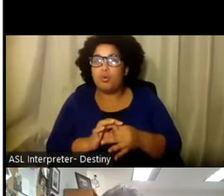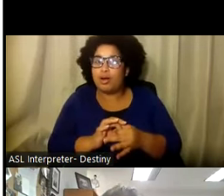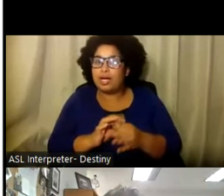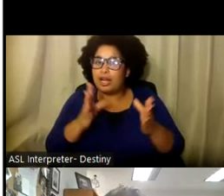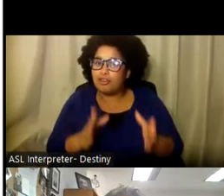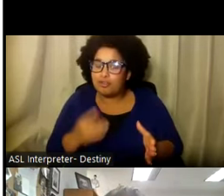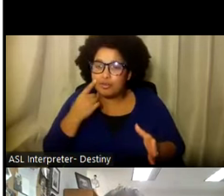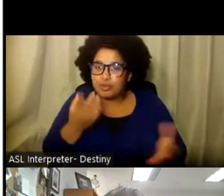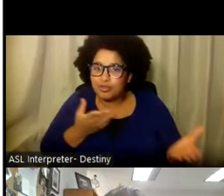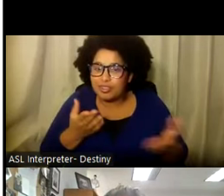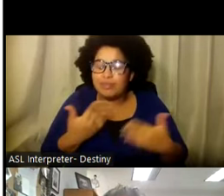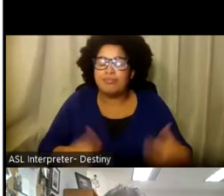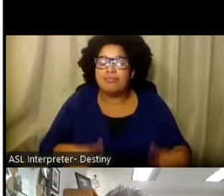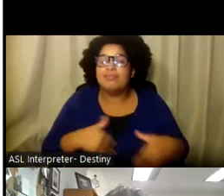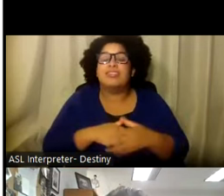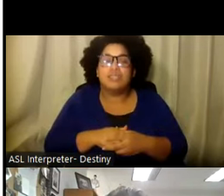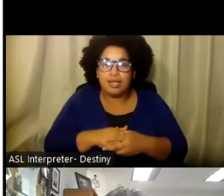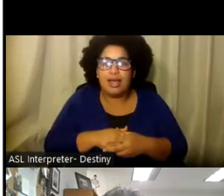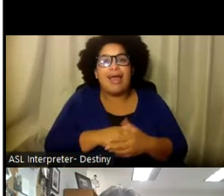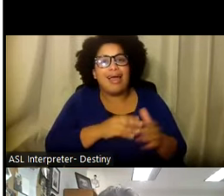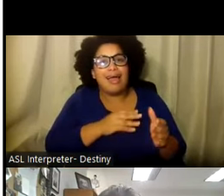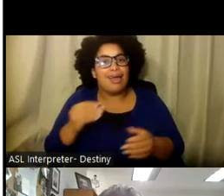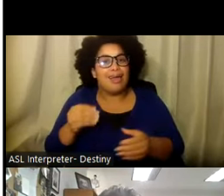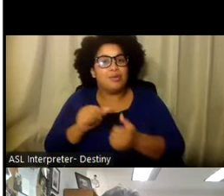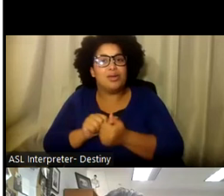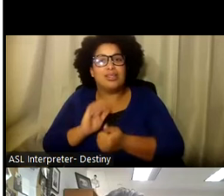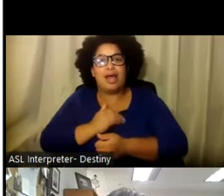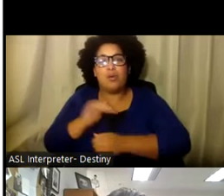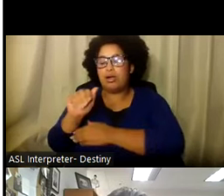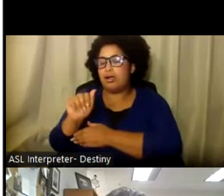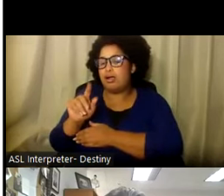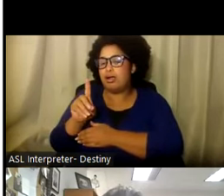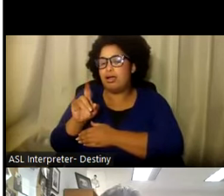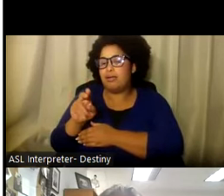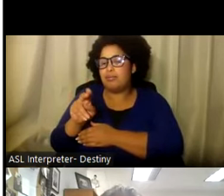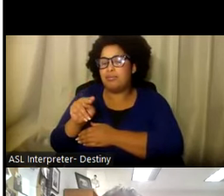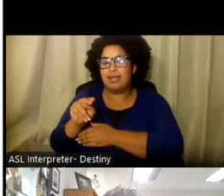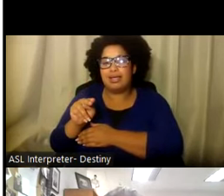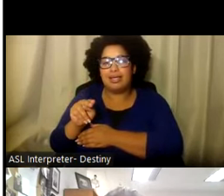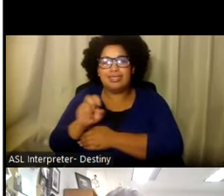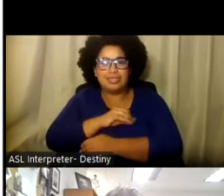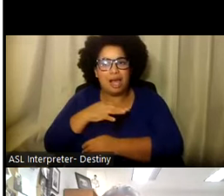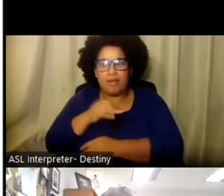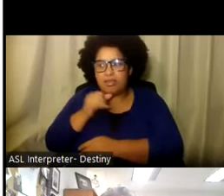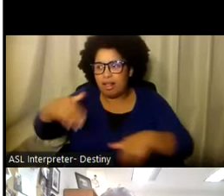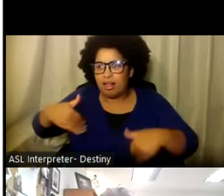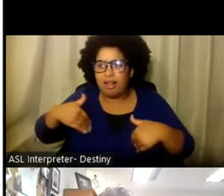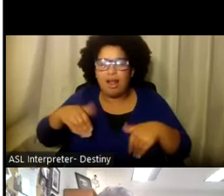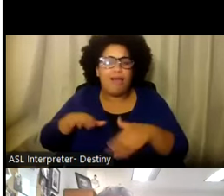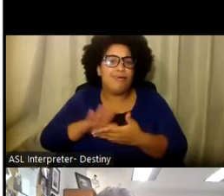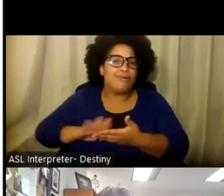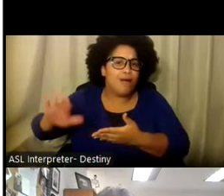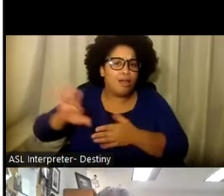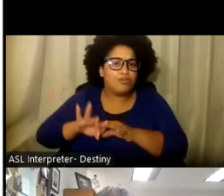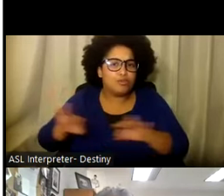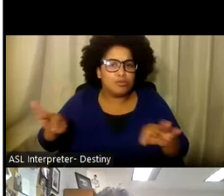also amongst our administrative staff, who maybe they don't have college degrees, there's a lot of excitement there as well. So it's a